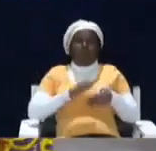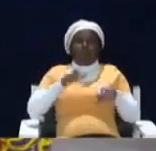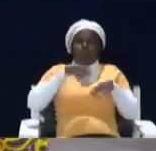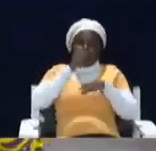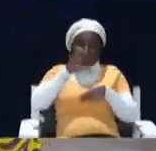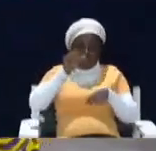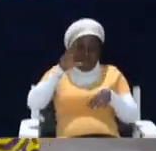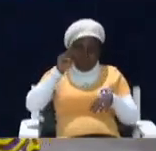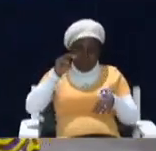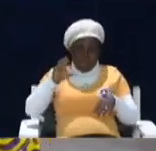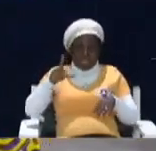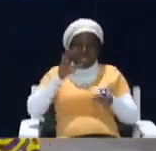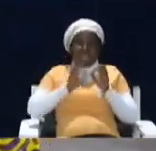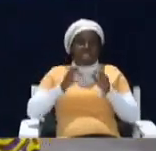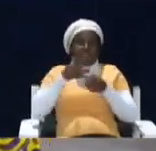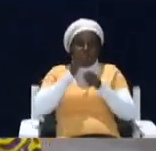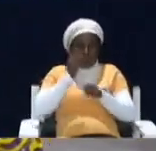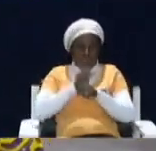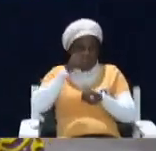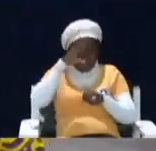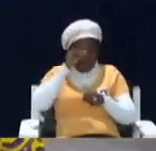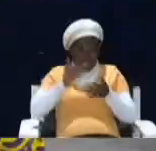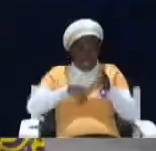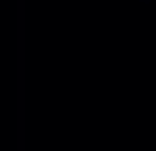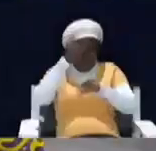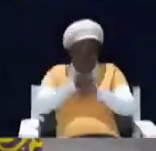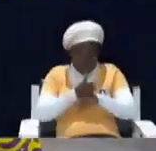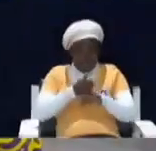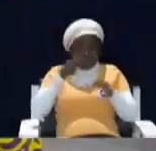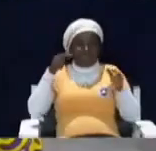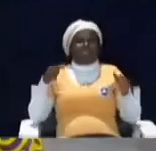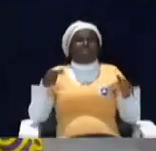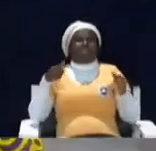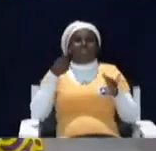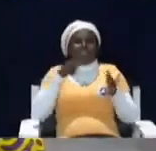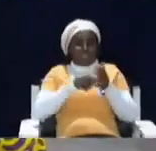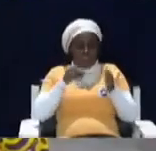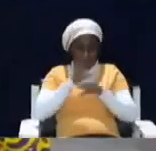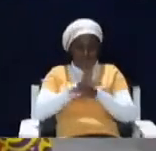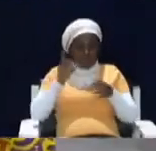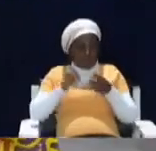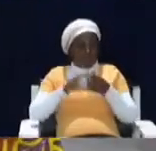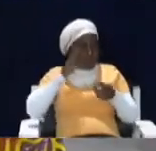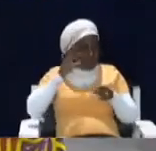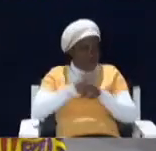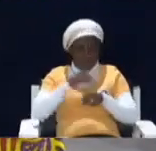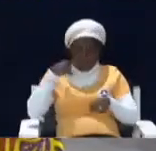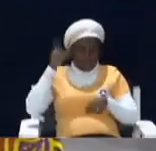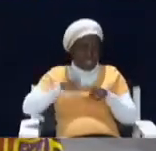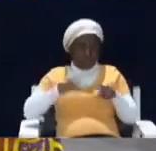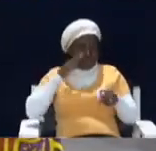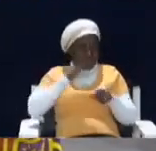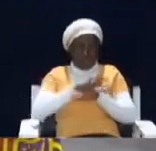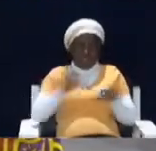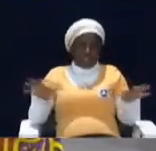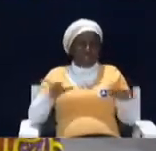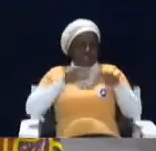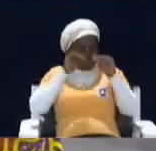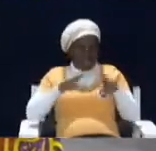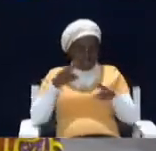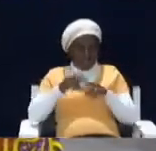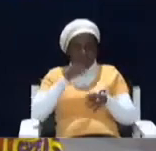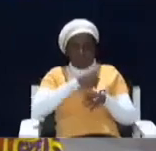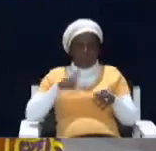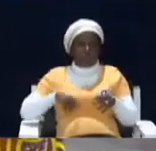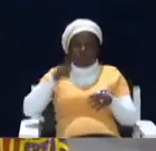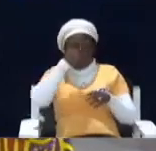made the man that established this mountain to be fruitful, we cannot be fruitless. I want to bless the name of the Lord because we